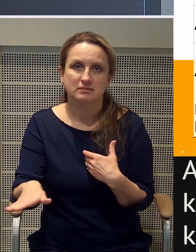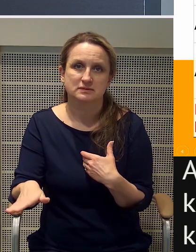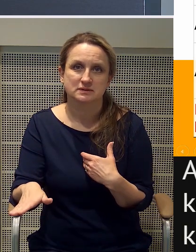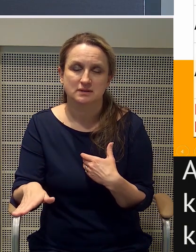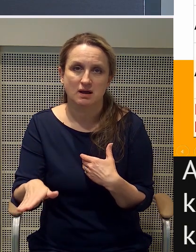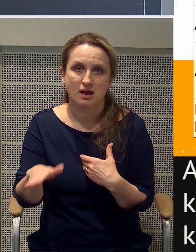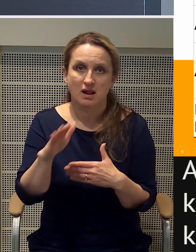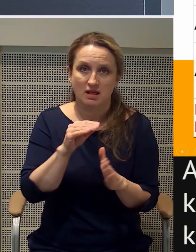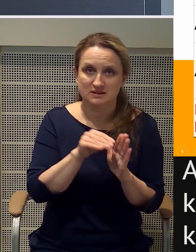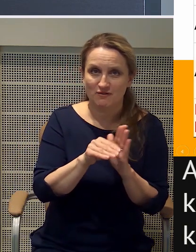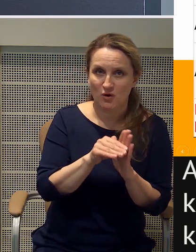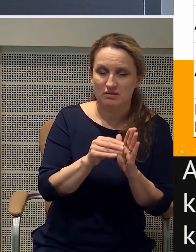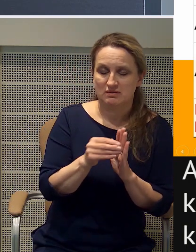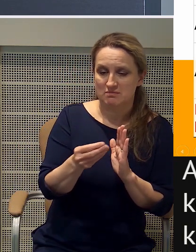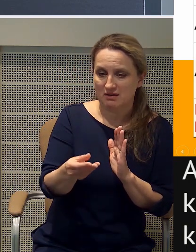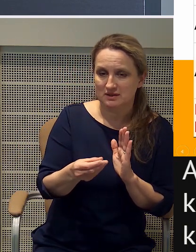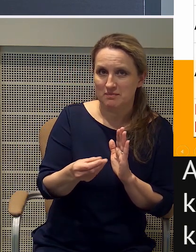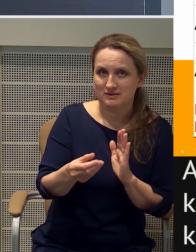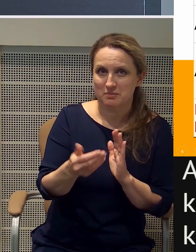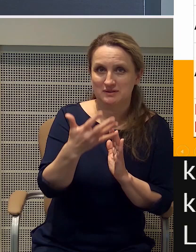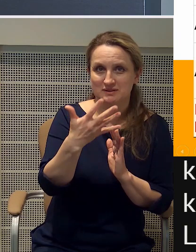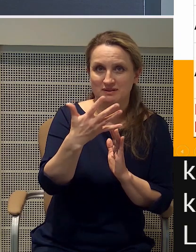So they have